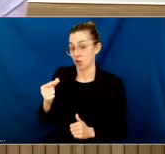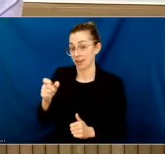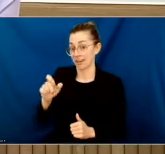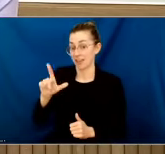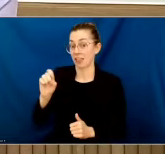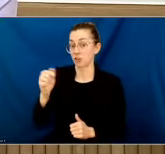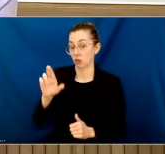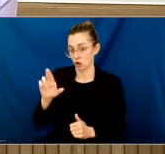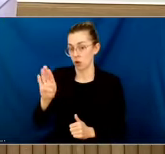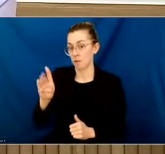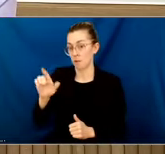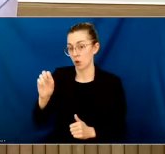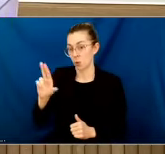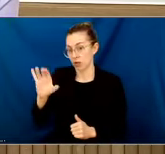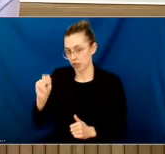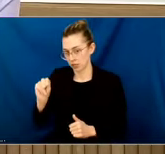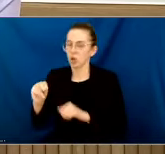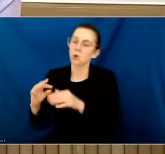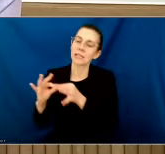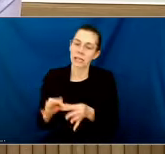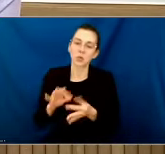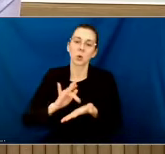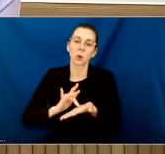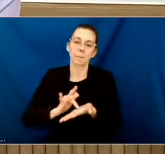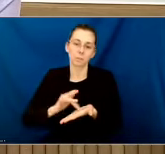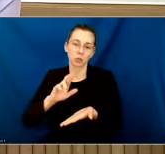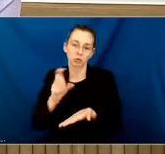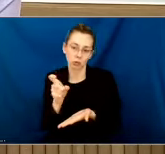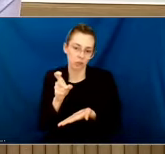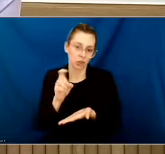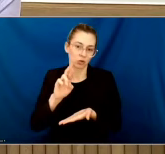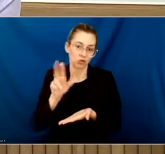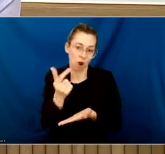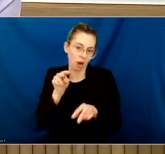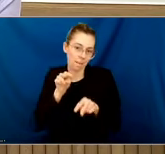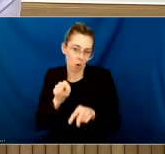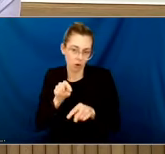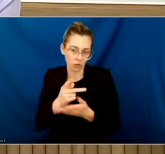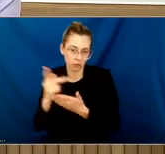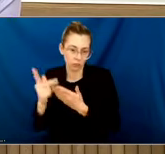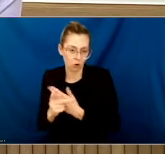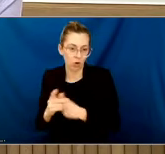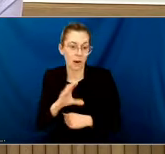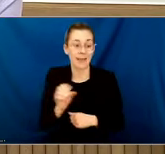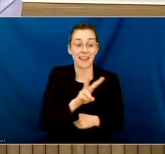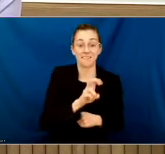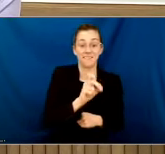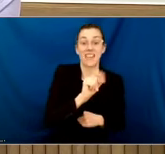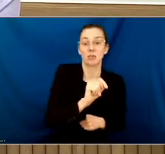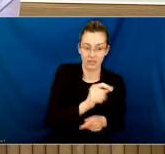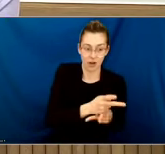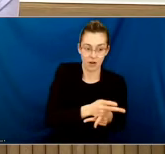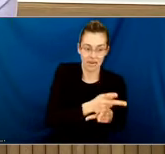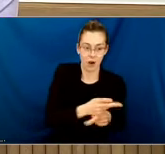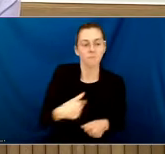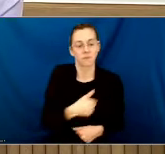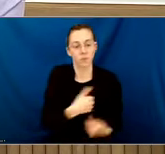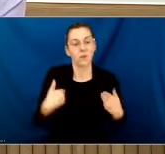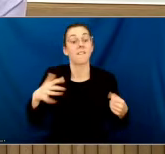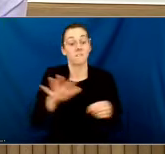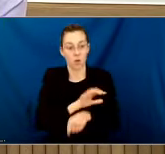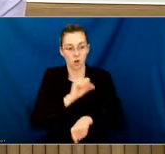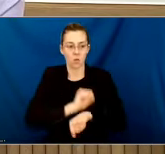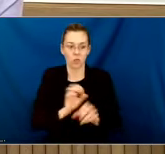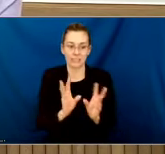drug monitoring program and veterinary care. So we have a full agenda, including work sessions and public hearings on Monday the 6th. Agenda should be